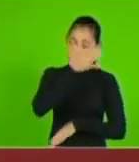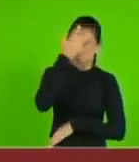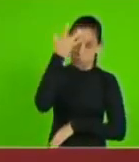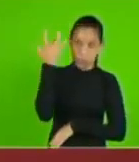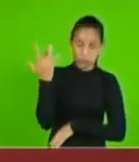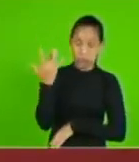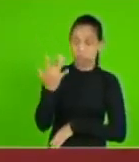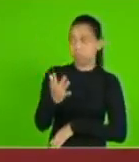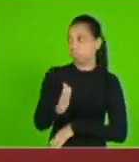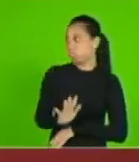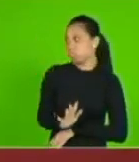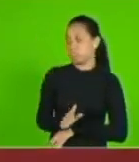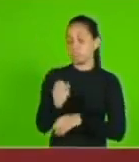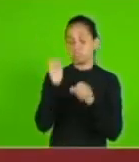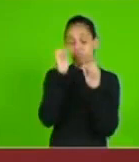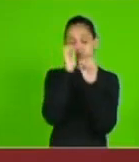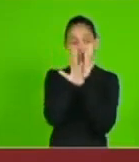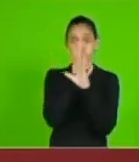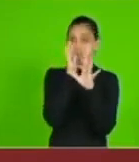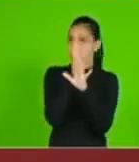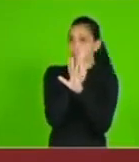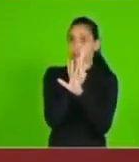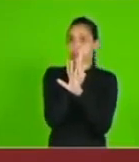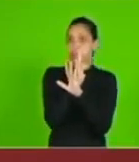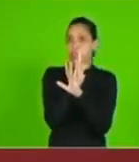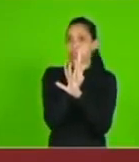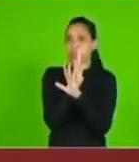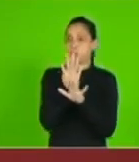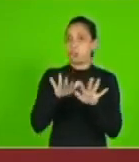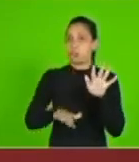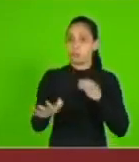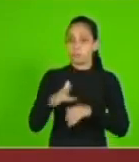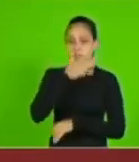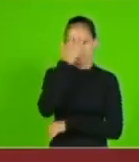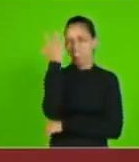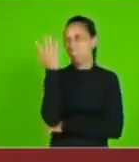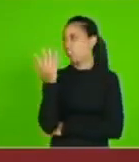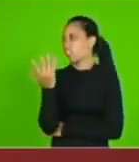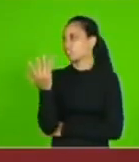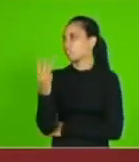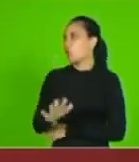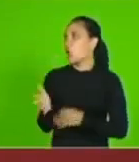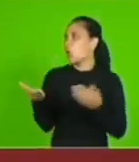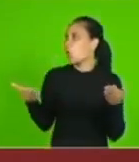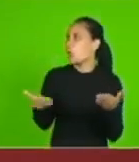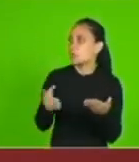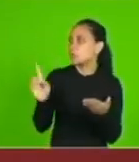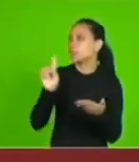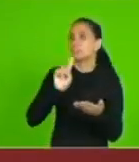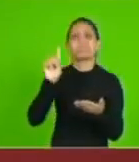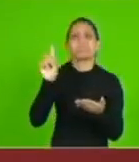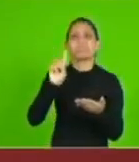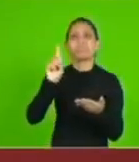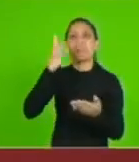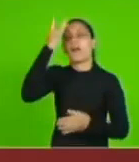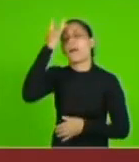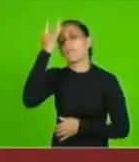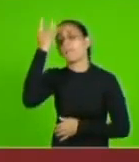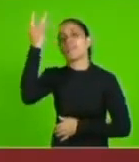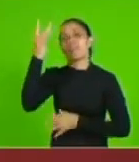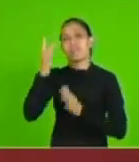many are coming up with excuses. Many are placing obstacles, excuses,